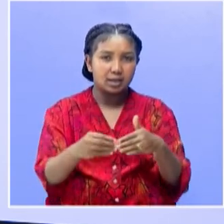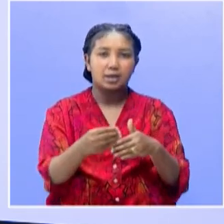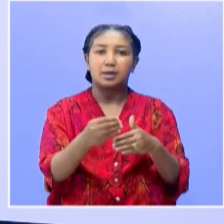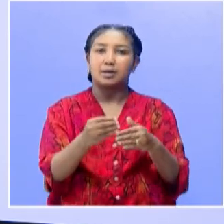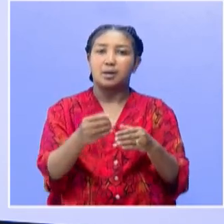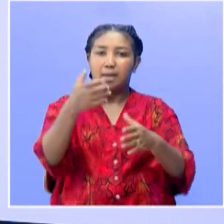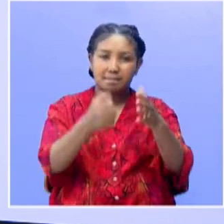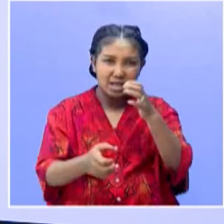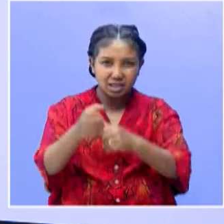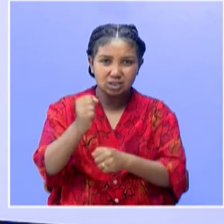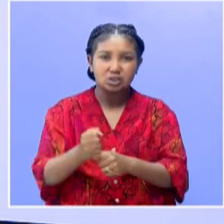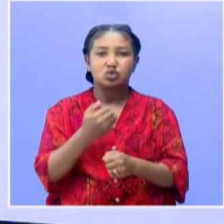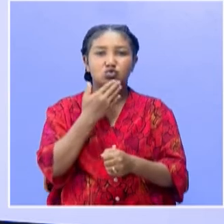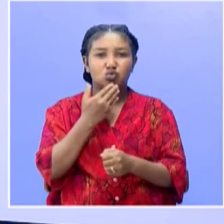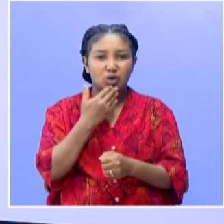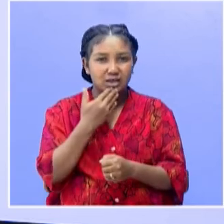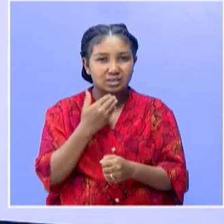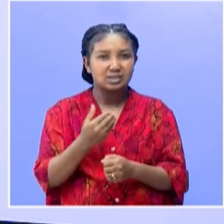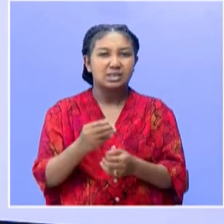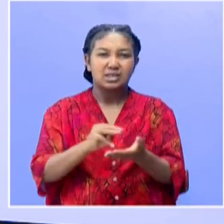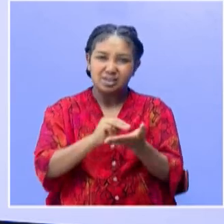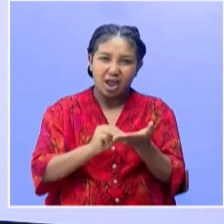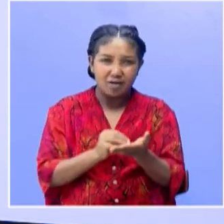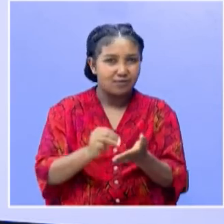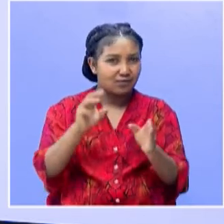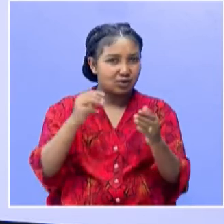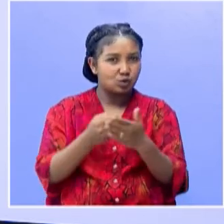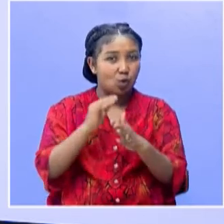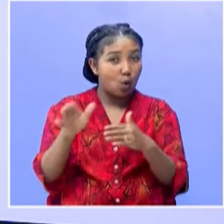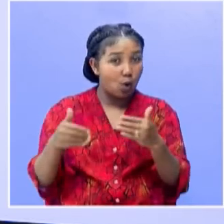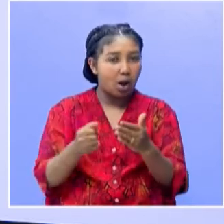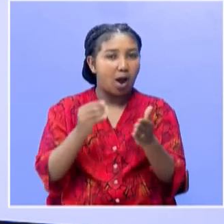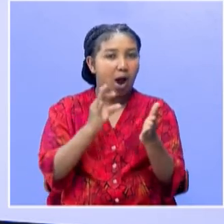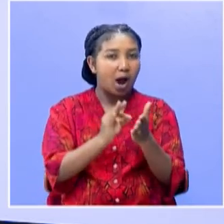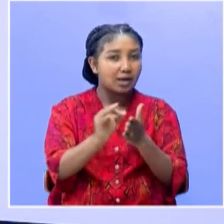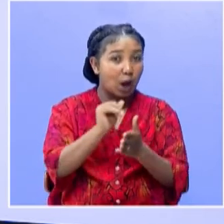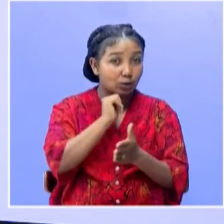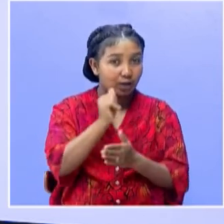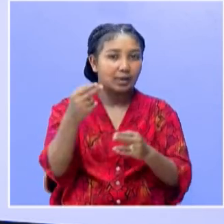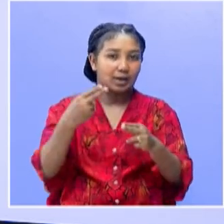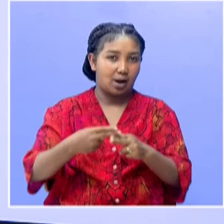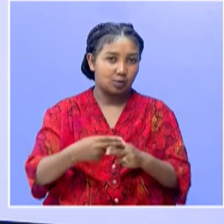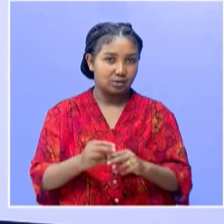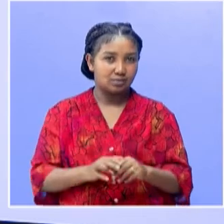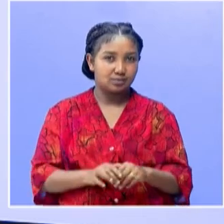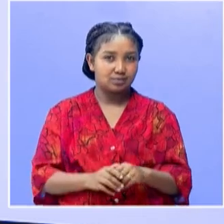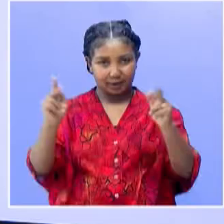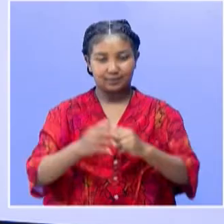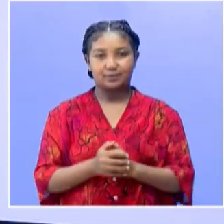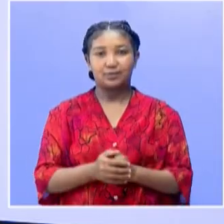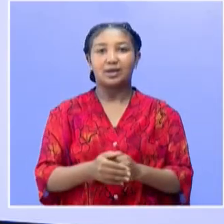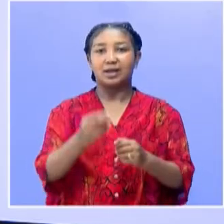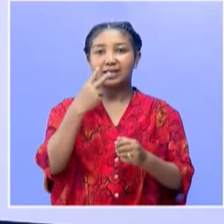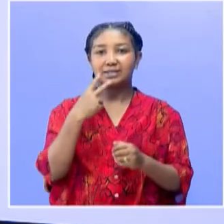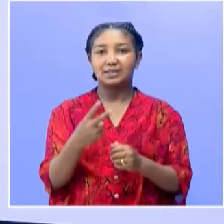yeah? Milk, sugar, teff, etc. These are what? Uncountable nouns. Yeah?